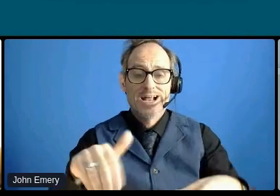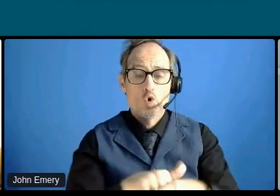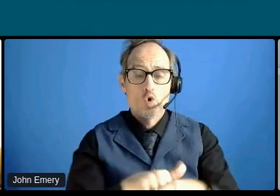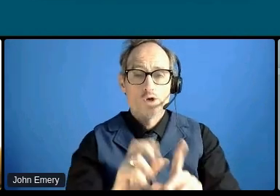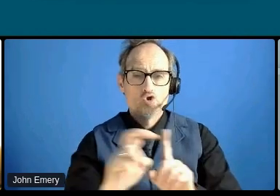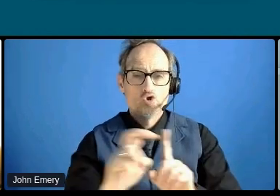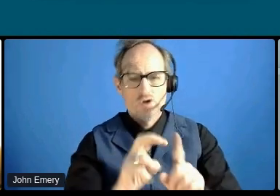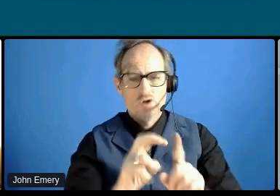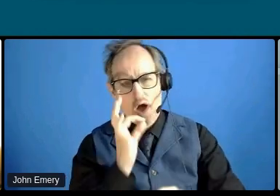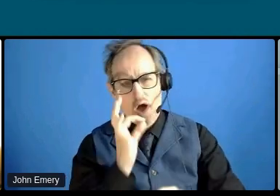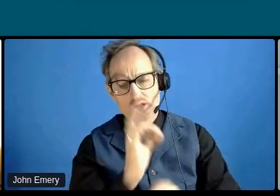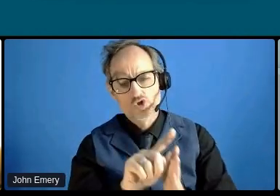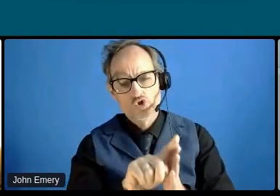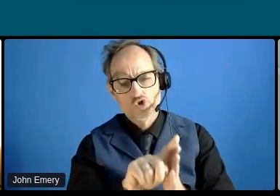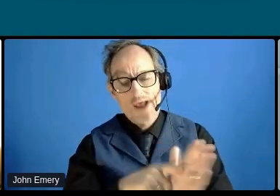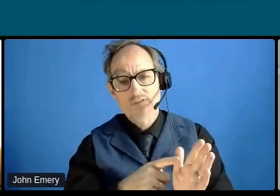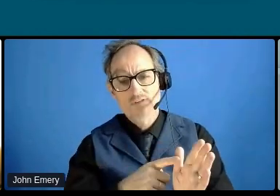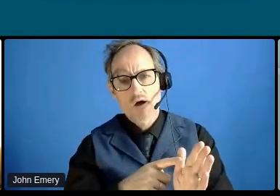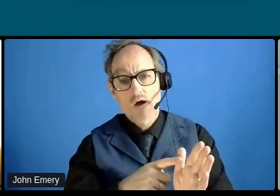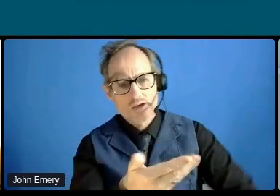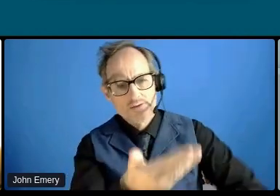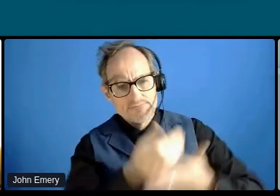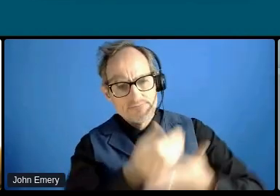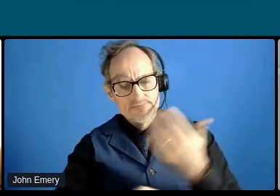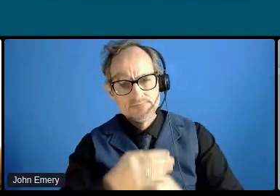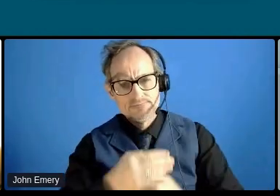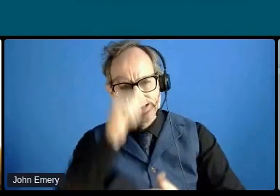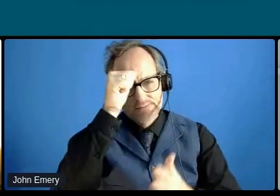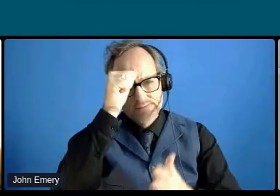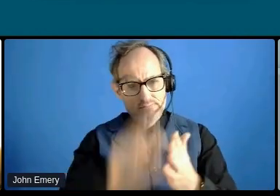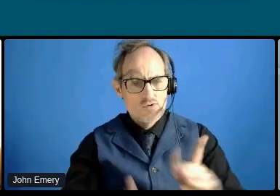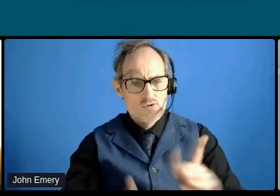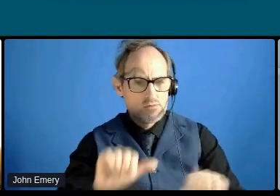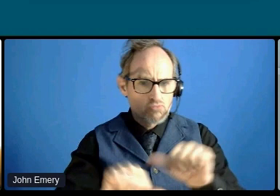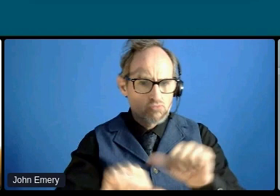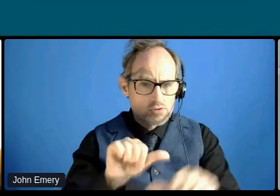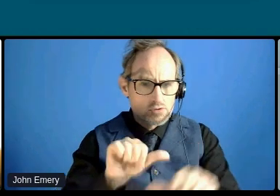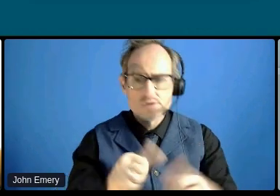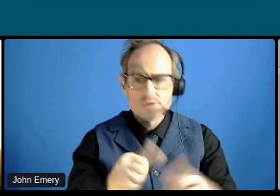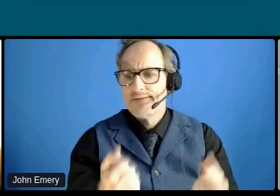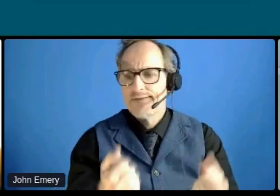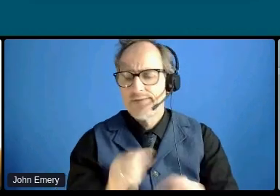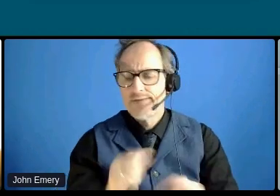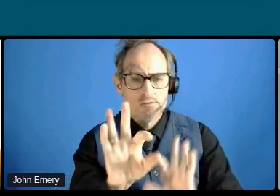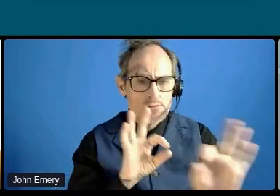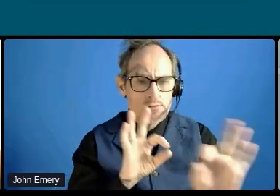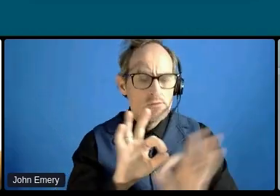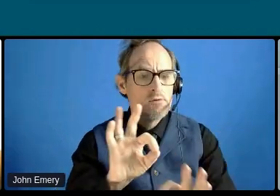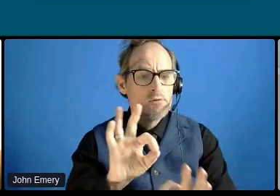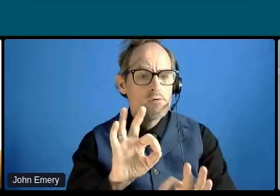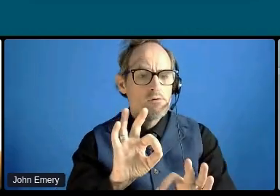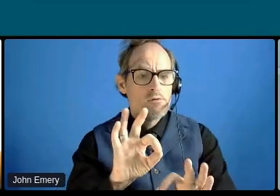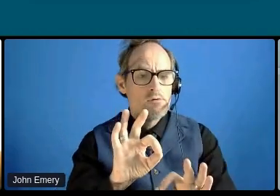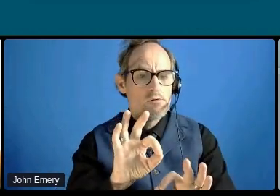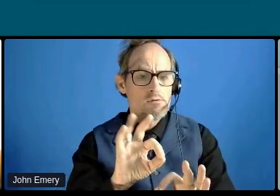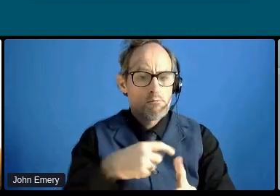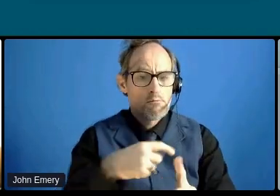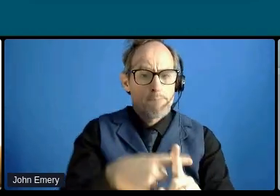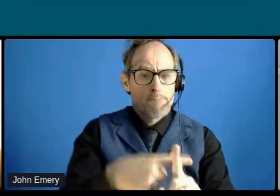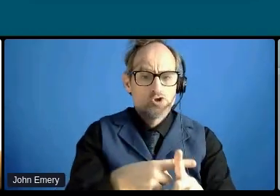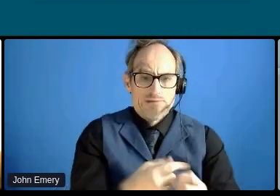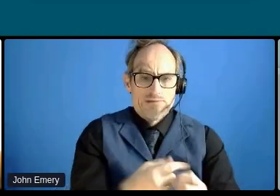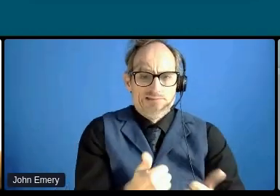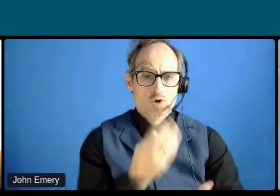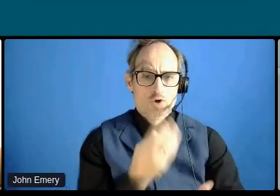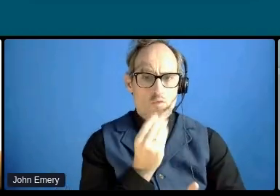tell us how you found the process. Was there anything that you found particularly good or helpful? Is there anything that was challenging or more challenging than you expected?